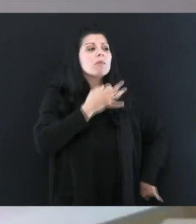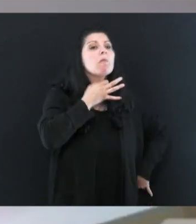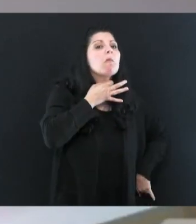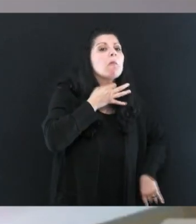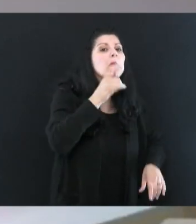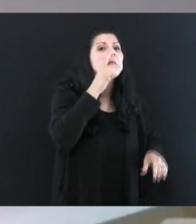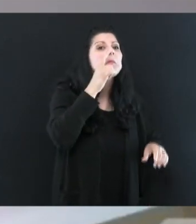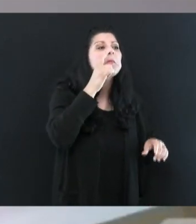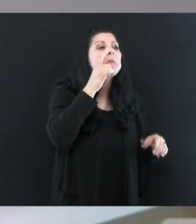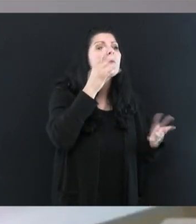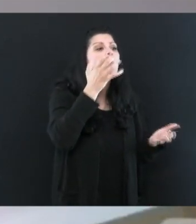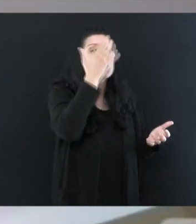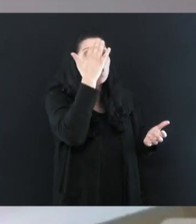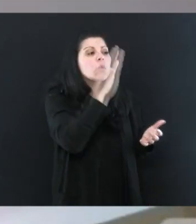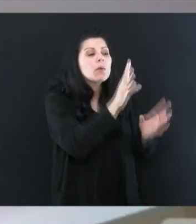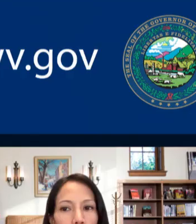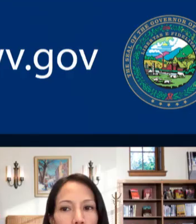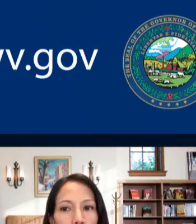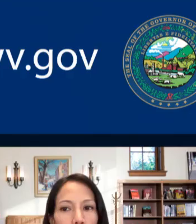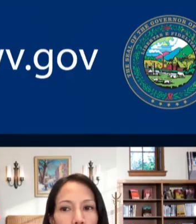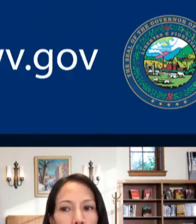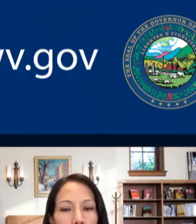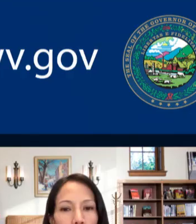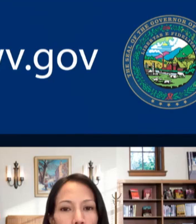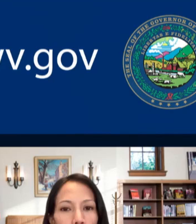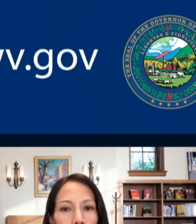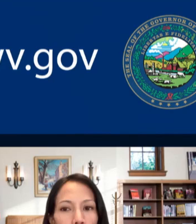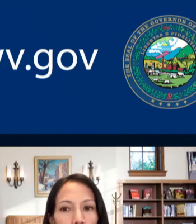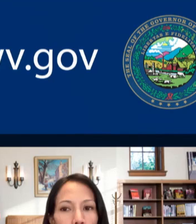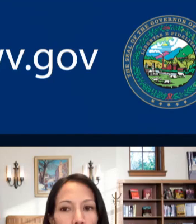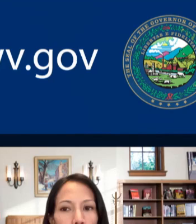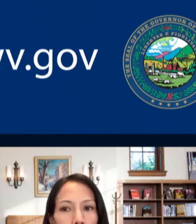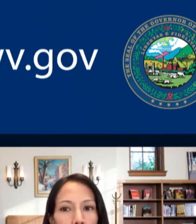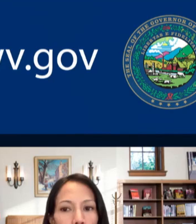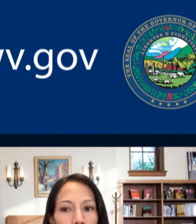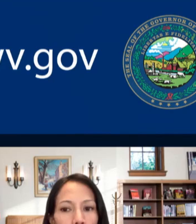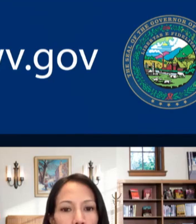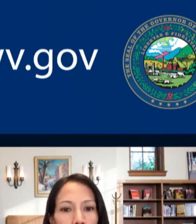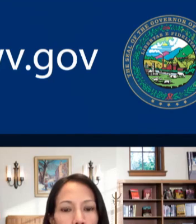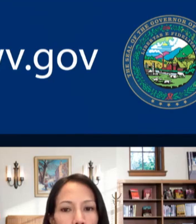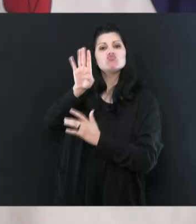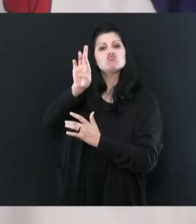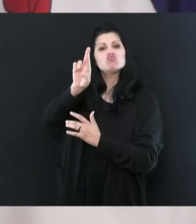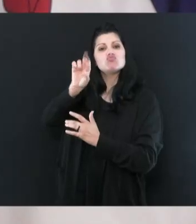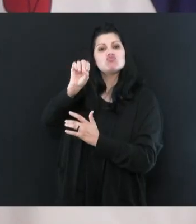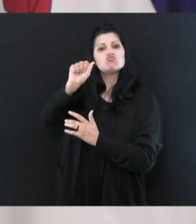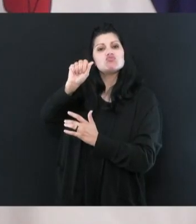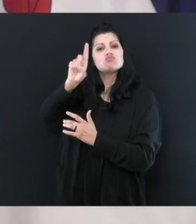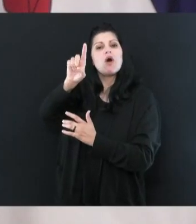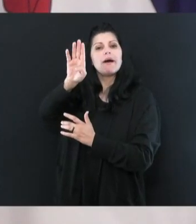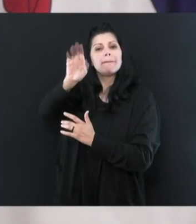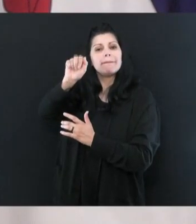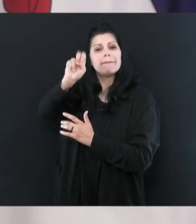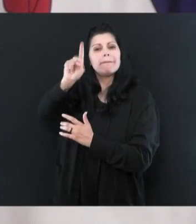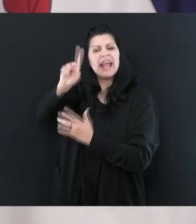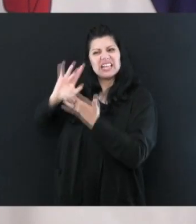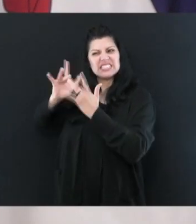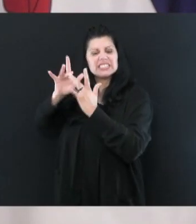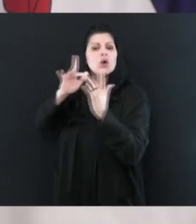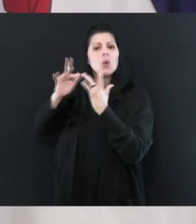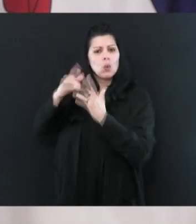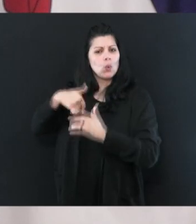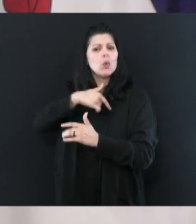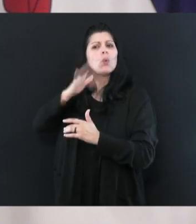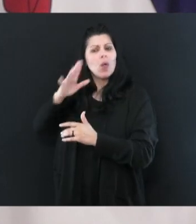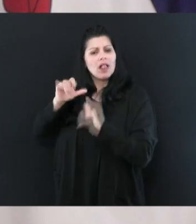was about. That's all. Well, the meeting was about broadband. We continue to try to work, on that and everything. You'll hear a whole